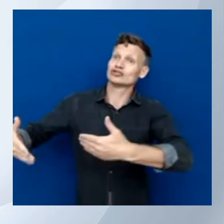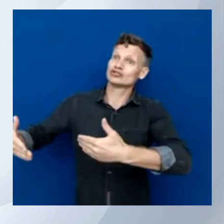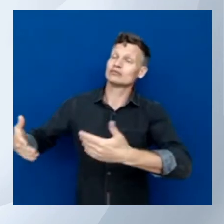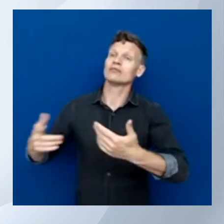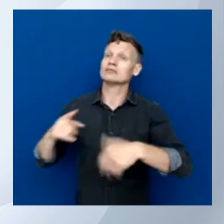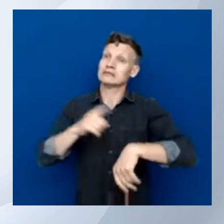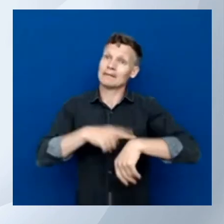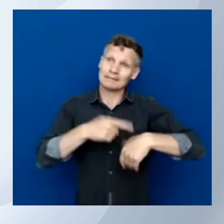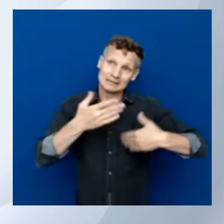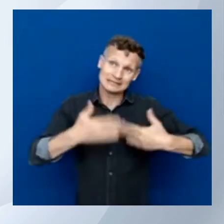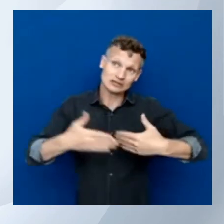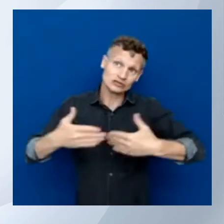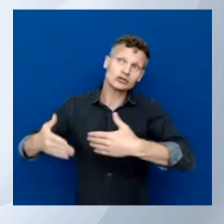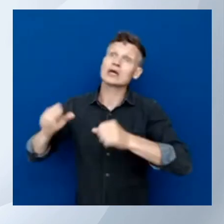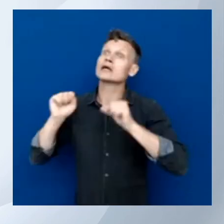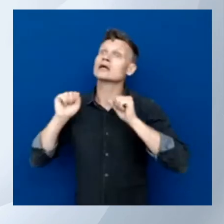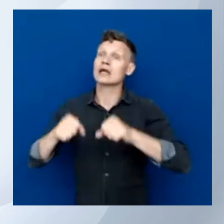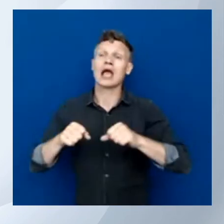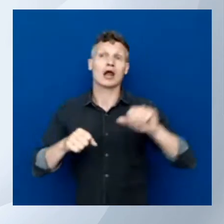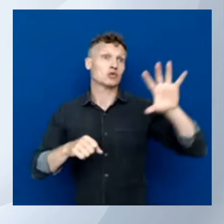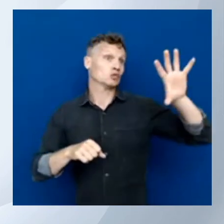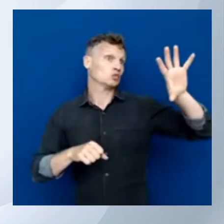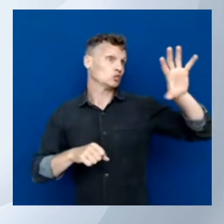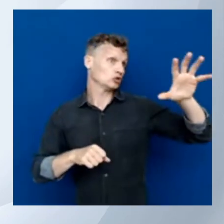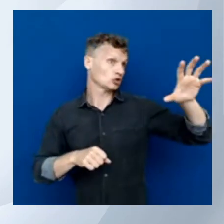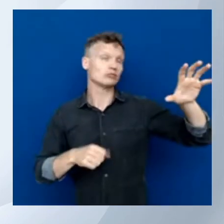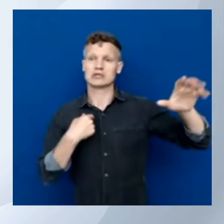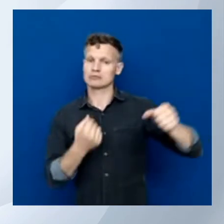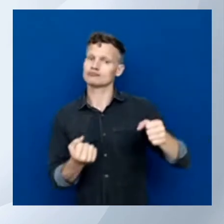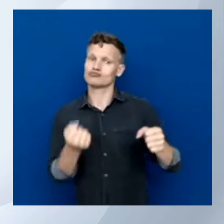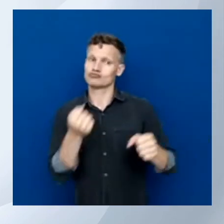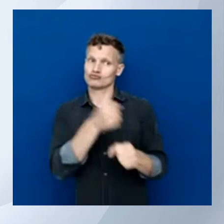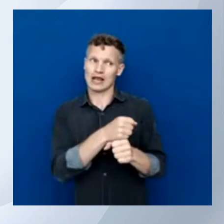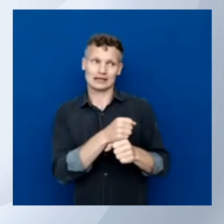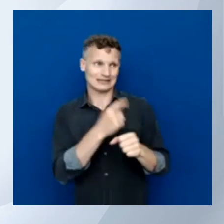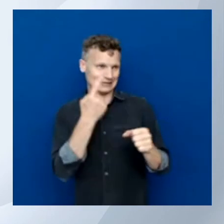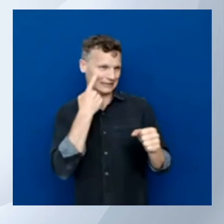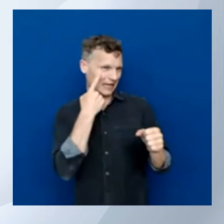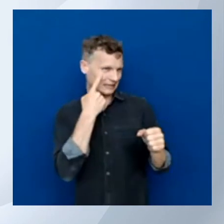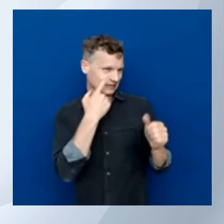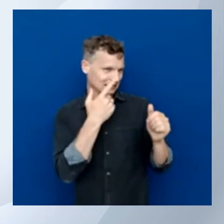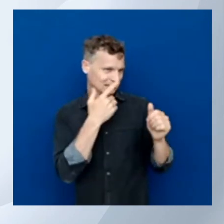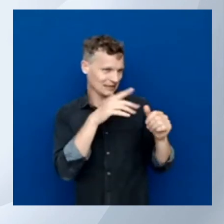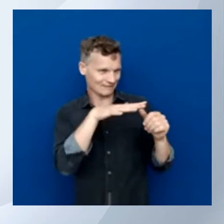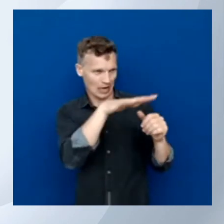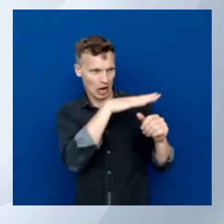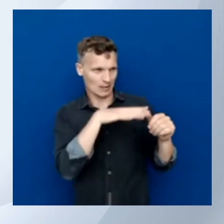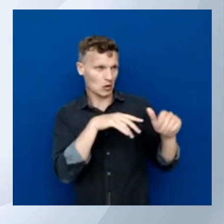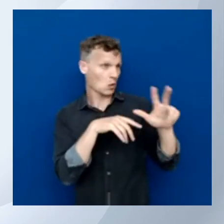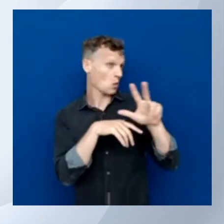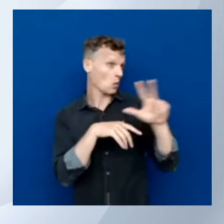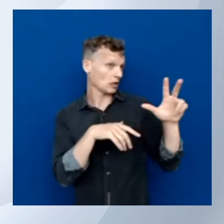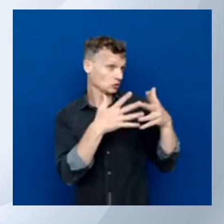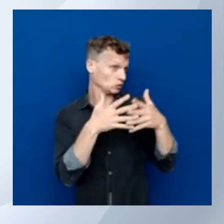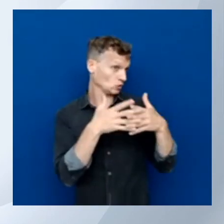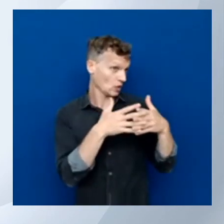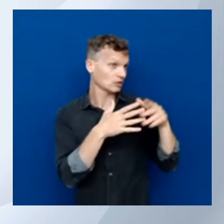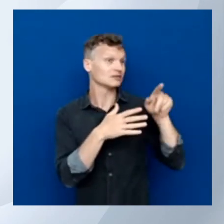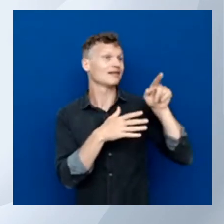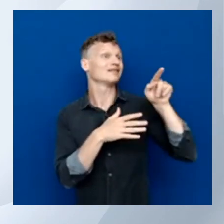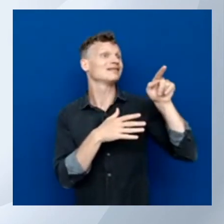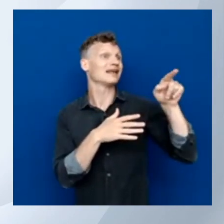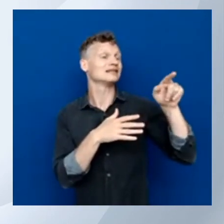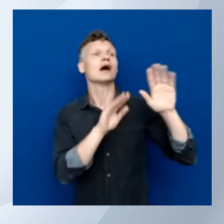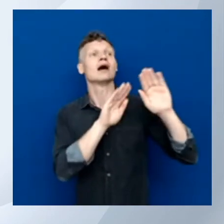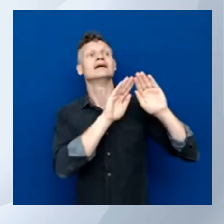by region. So you could say, I'm going to create a test environment for the West US region. What this will do is it deploys to